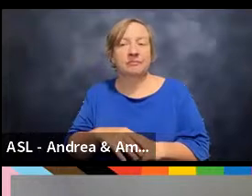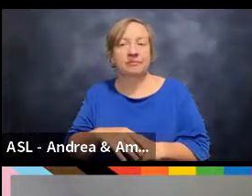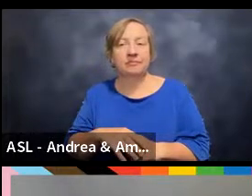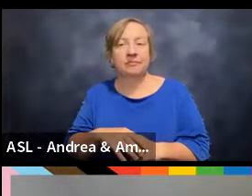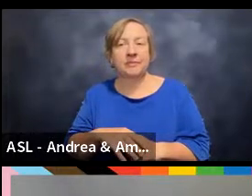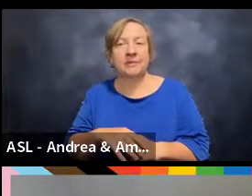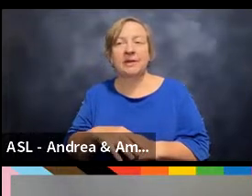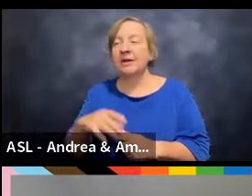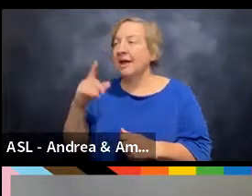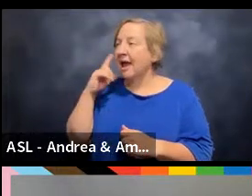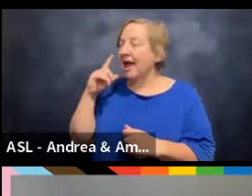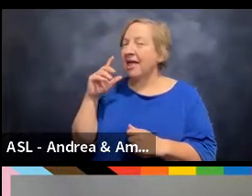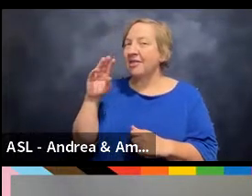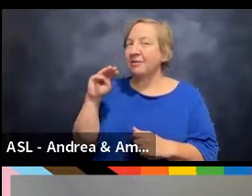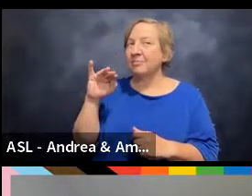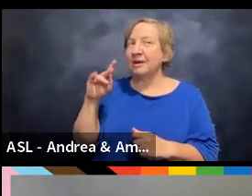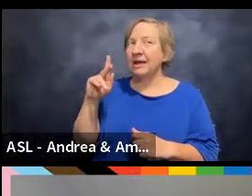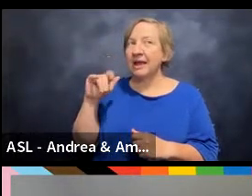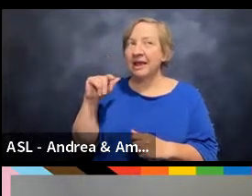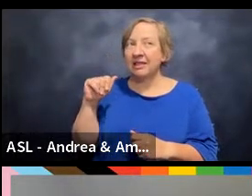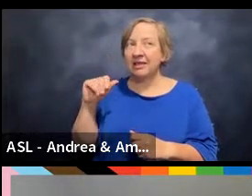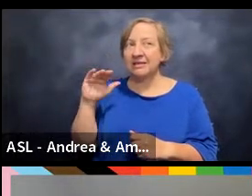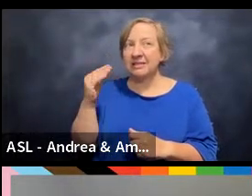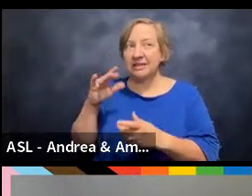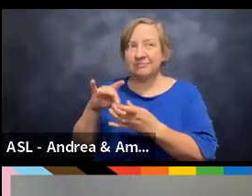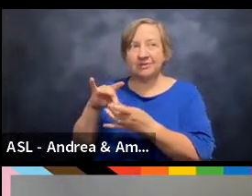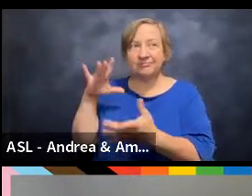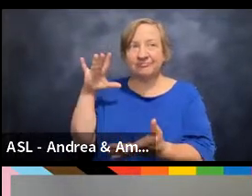I think we lost you, Michaela. Can you hear me?